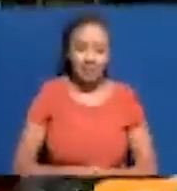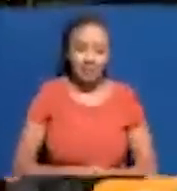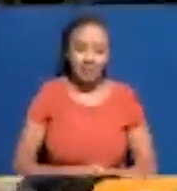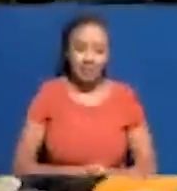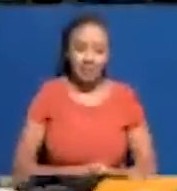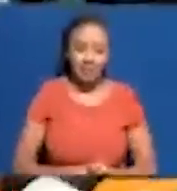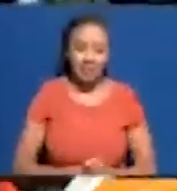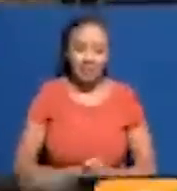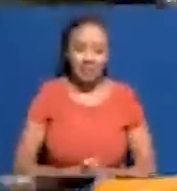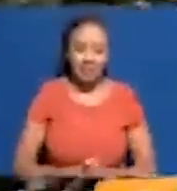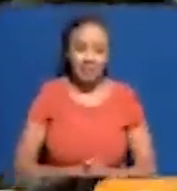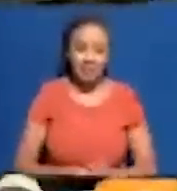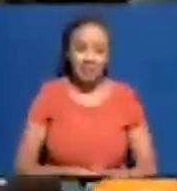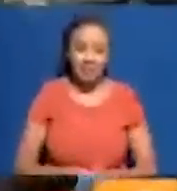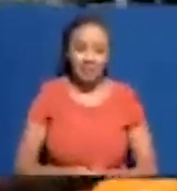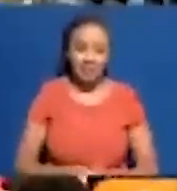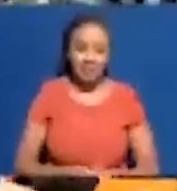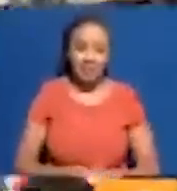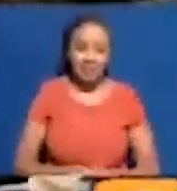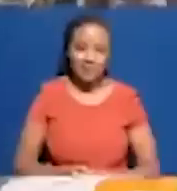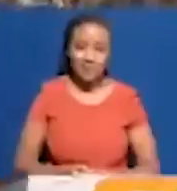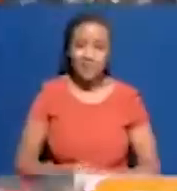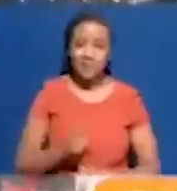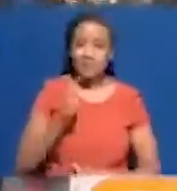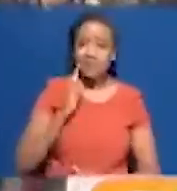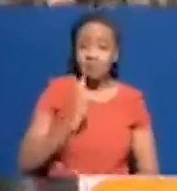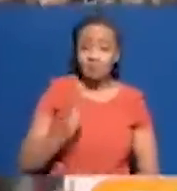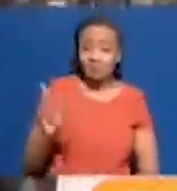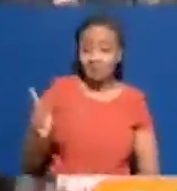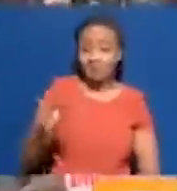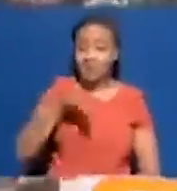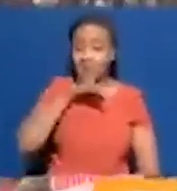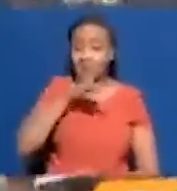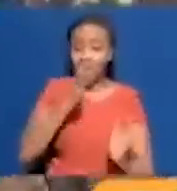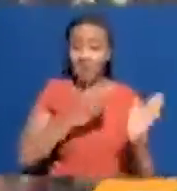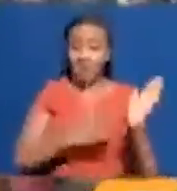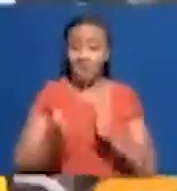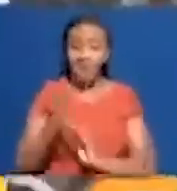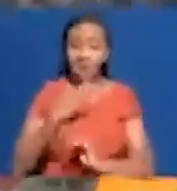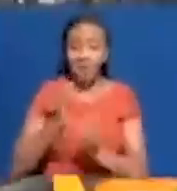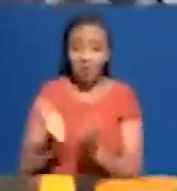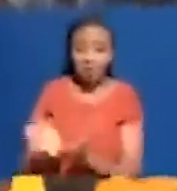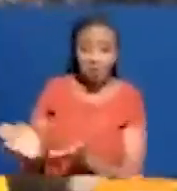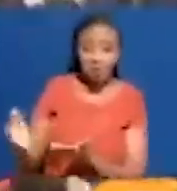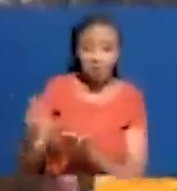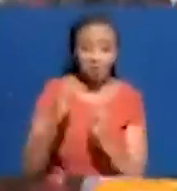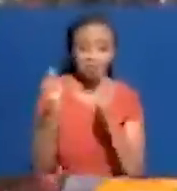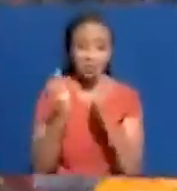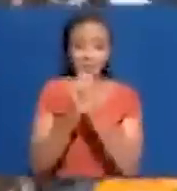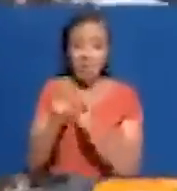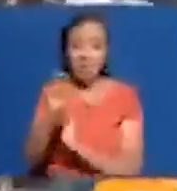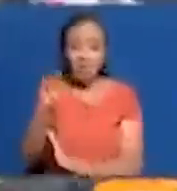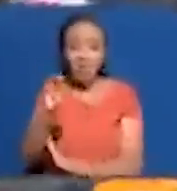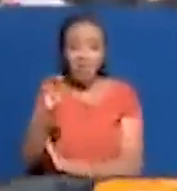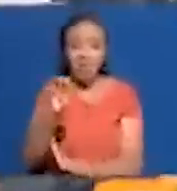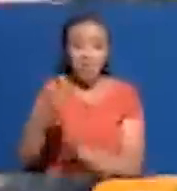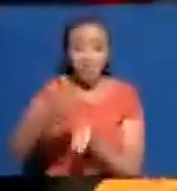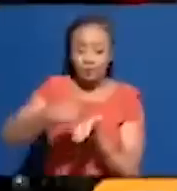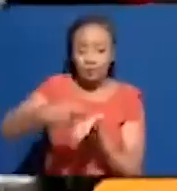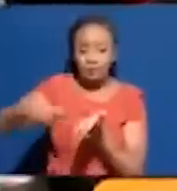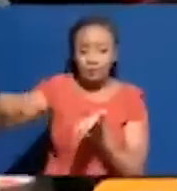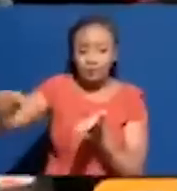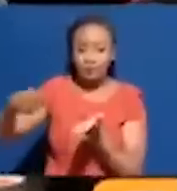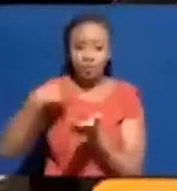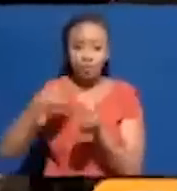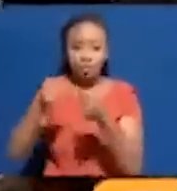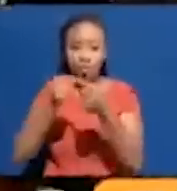The move by the opposition to collect 10 million signatures against the William Ruto-led government has continued to elicit sharp